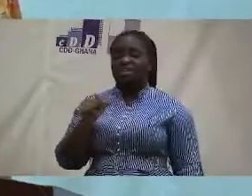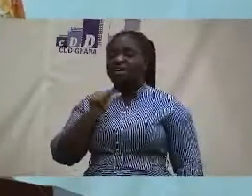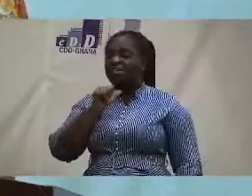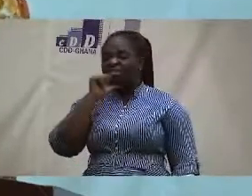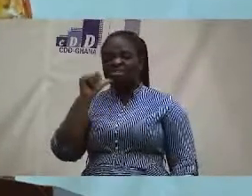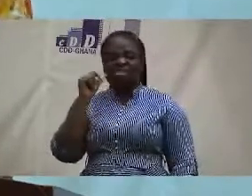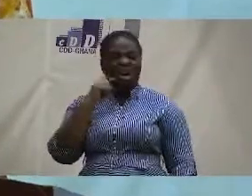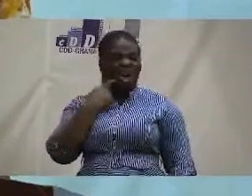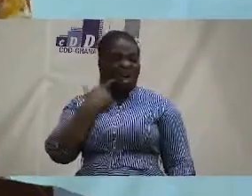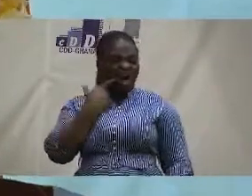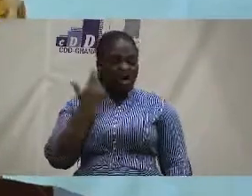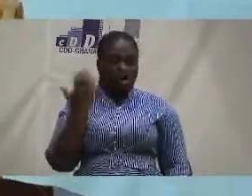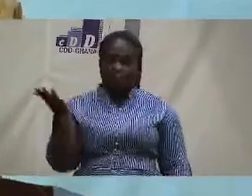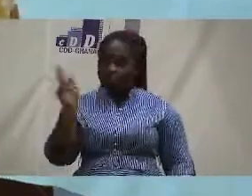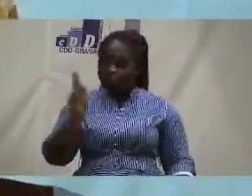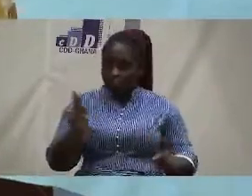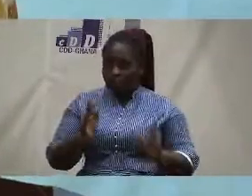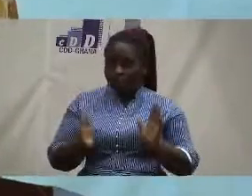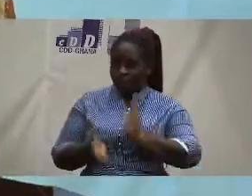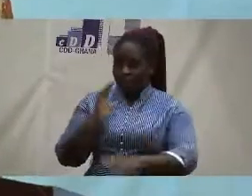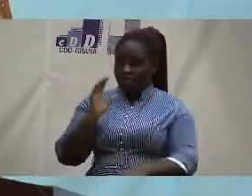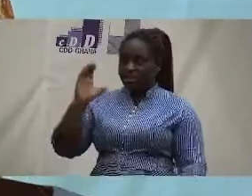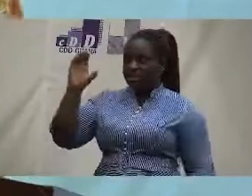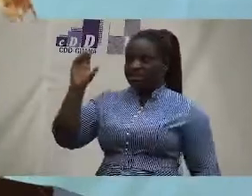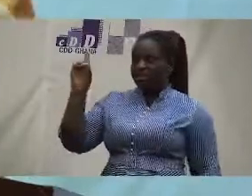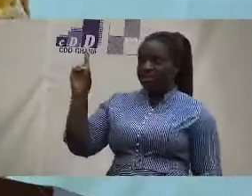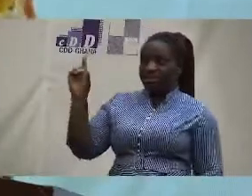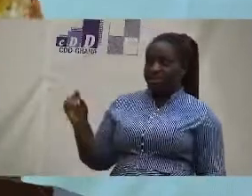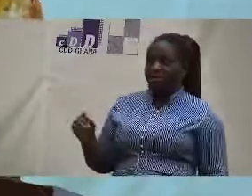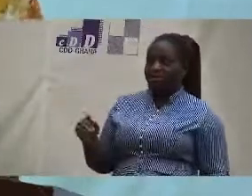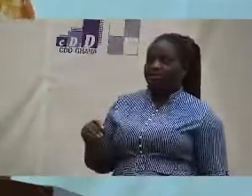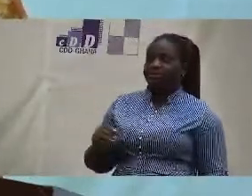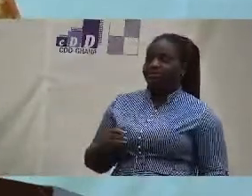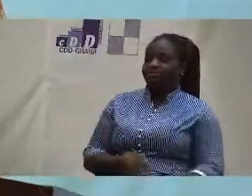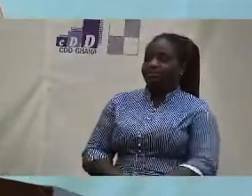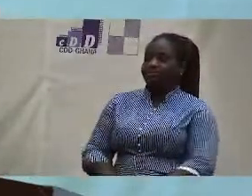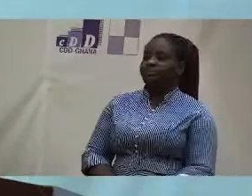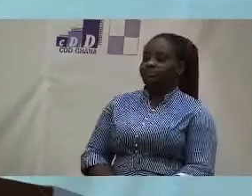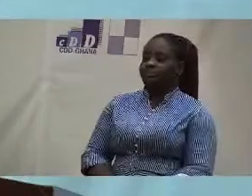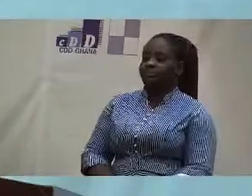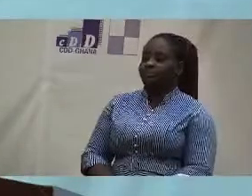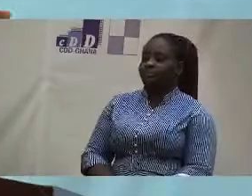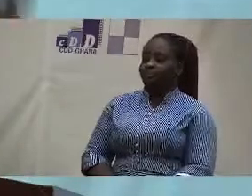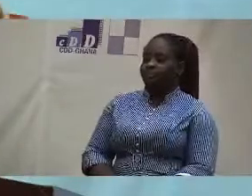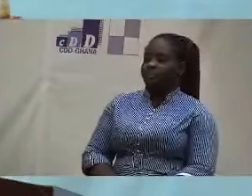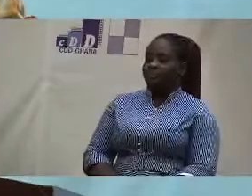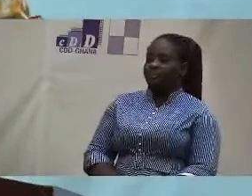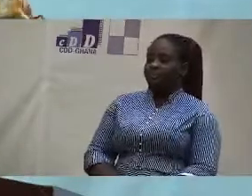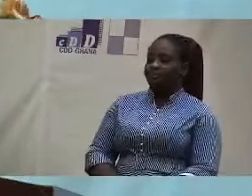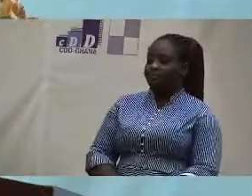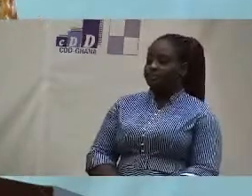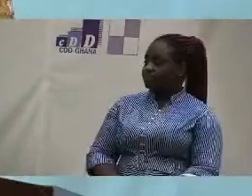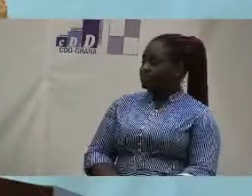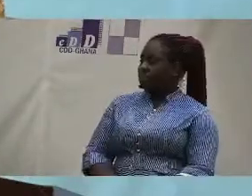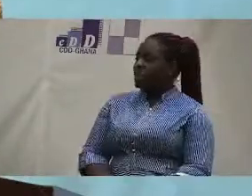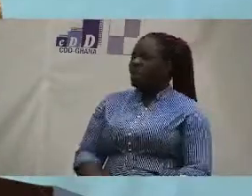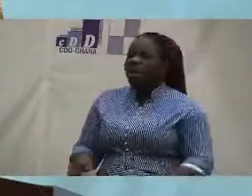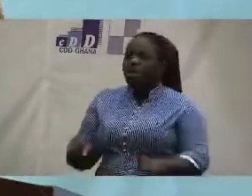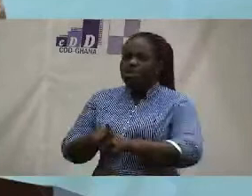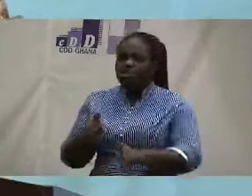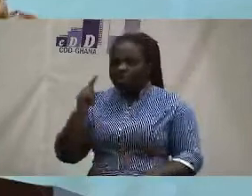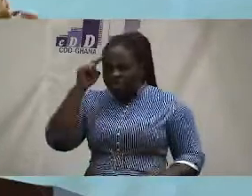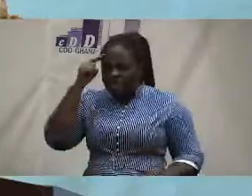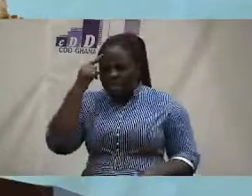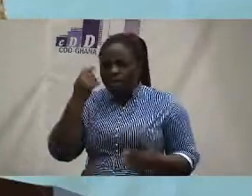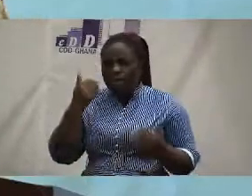bore people, I'll just quickly go to the civil society part and round up since I'll make the paper available. I also think that we